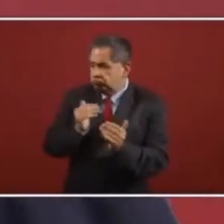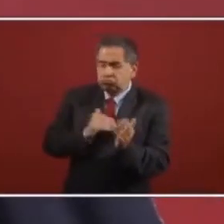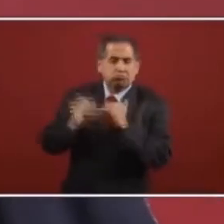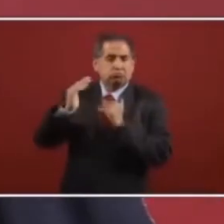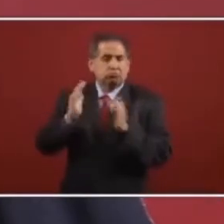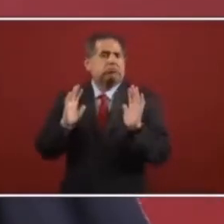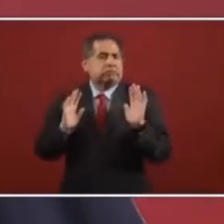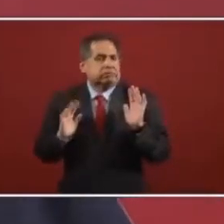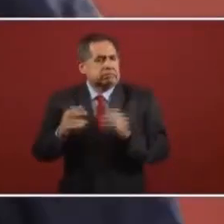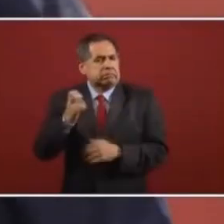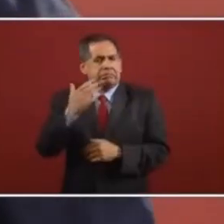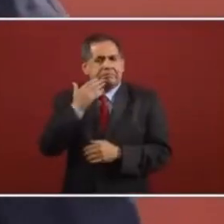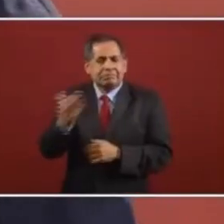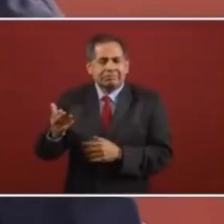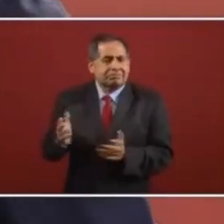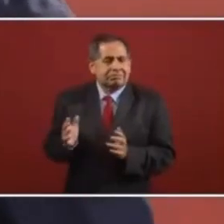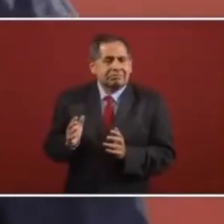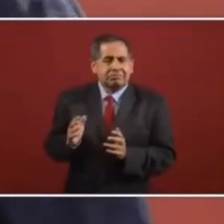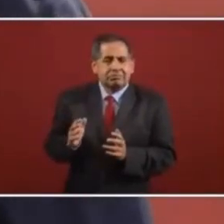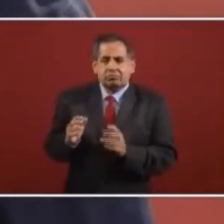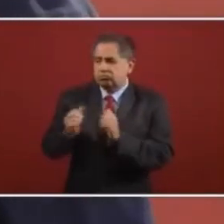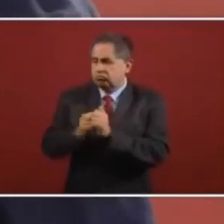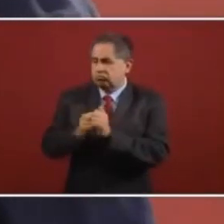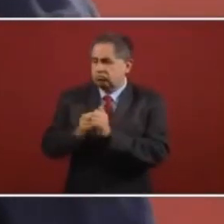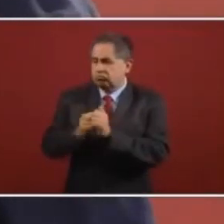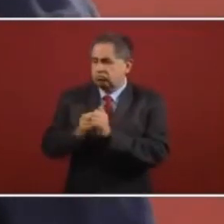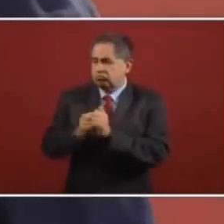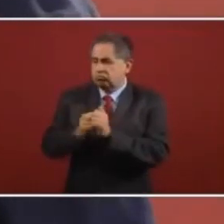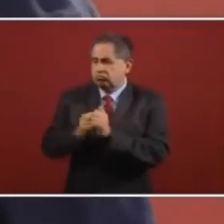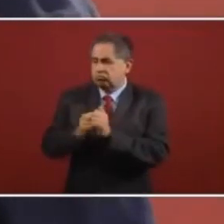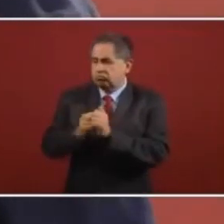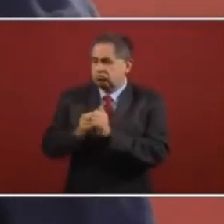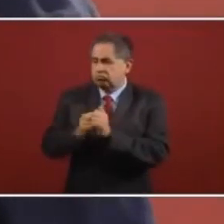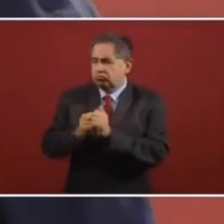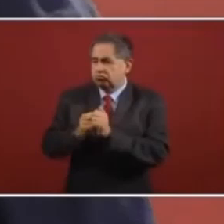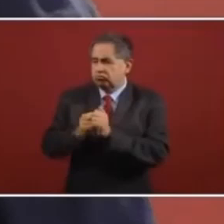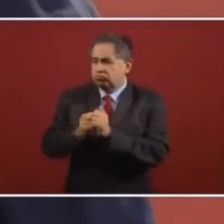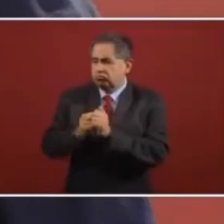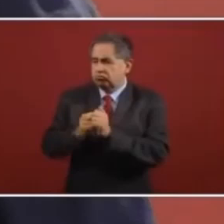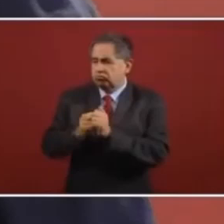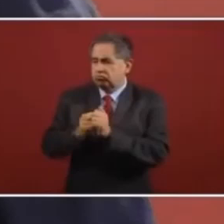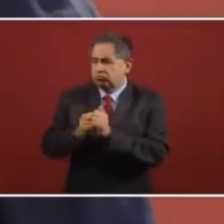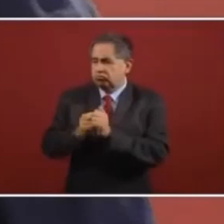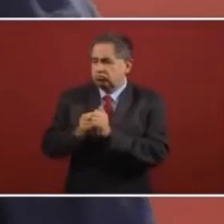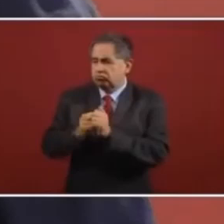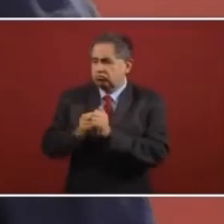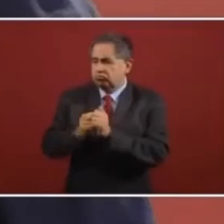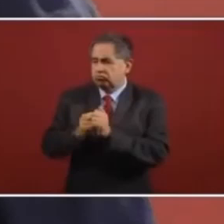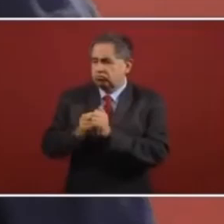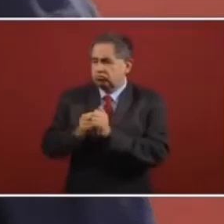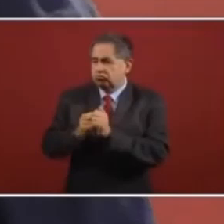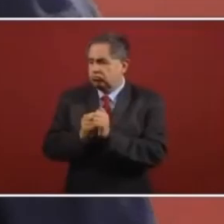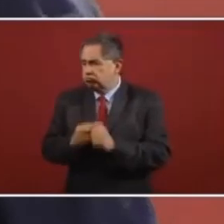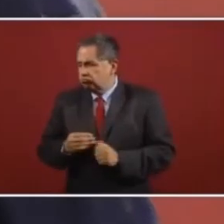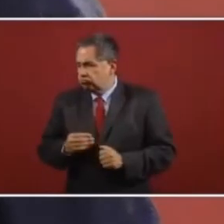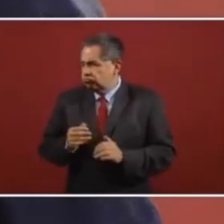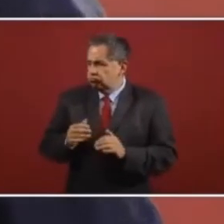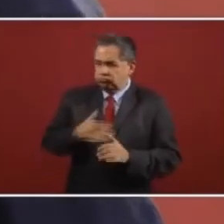queremos desarrollo con bienestar, We want development with